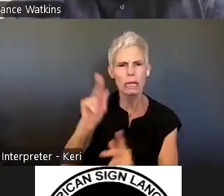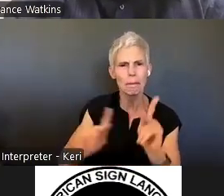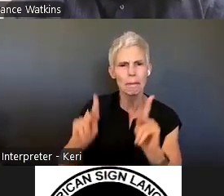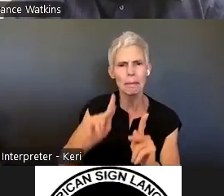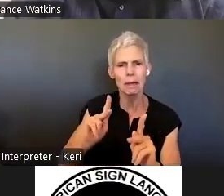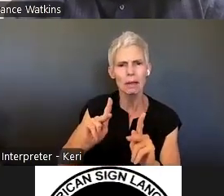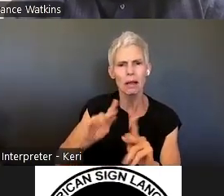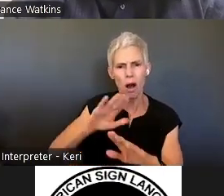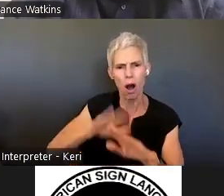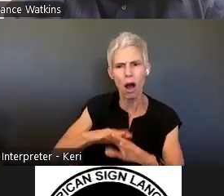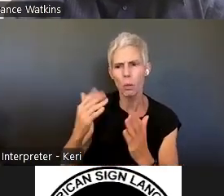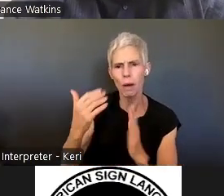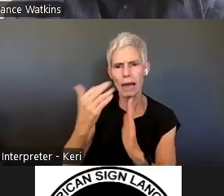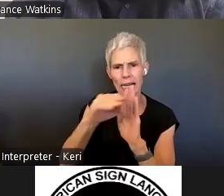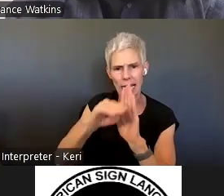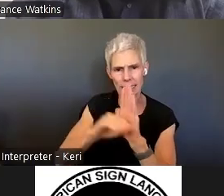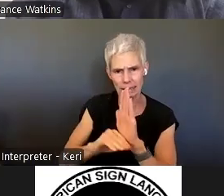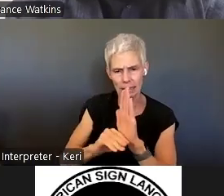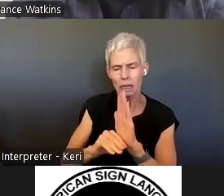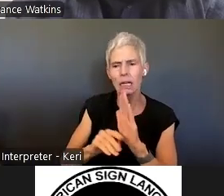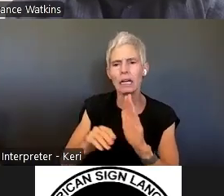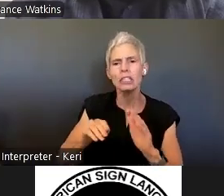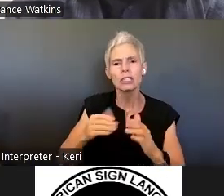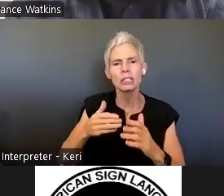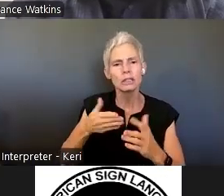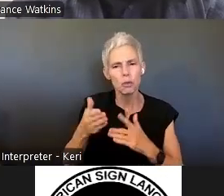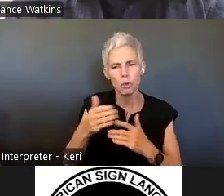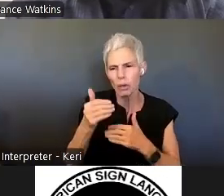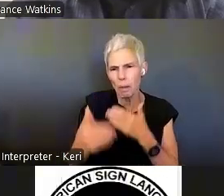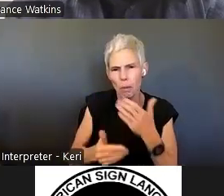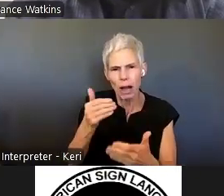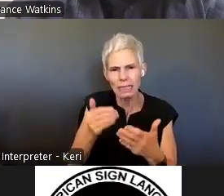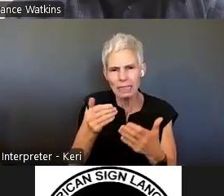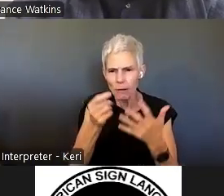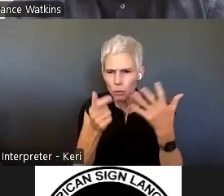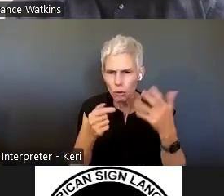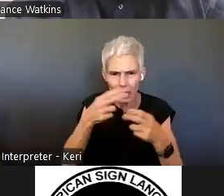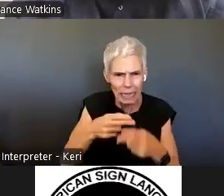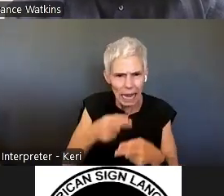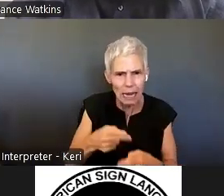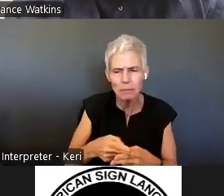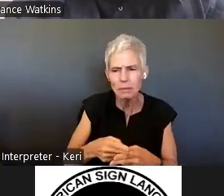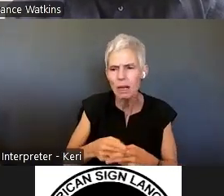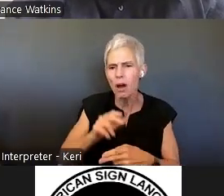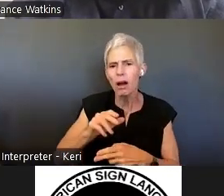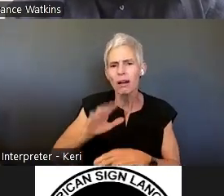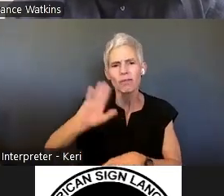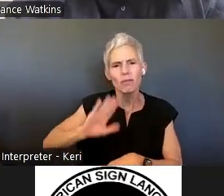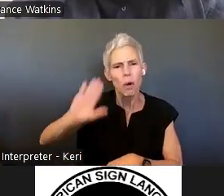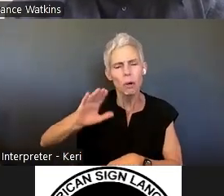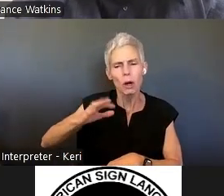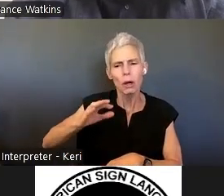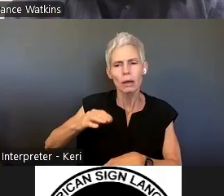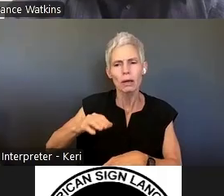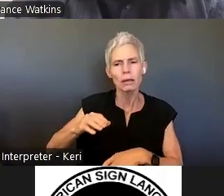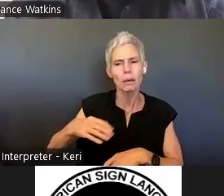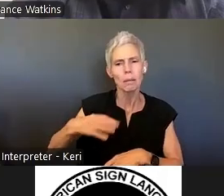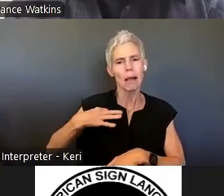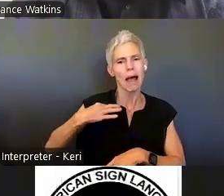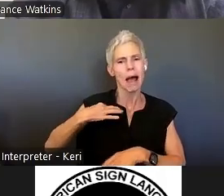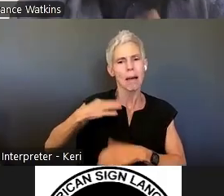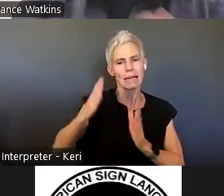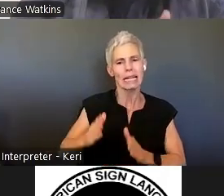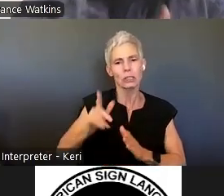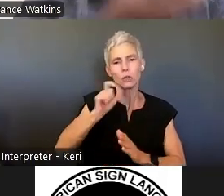just went through the process of clearing it up and going through all of the old applicants who applied, verifying that they no longer need housing.